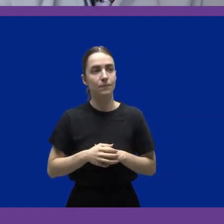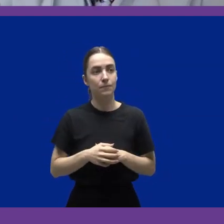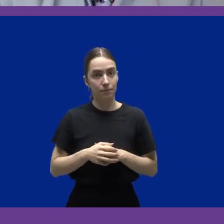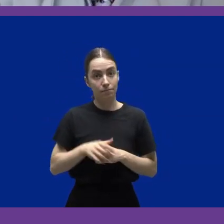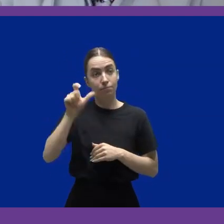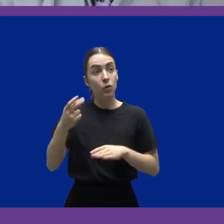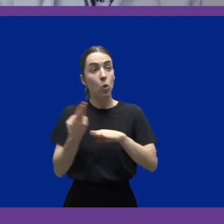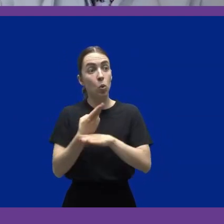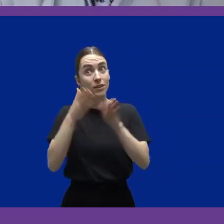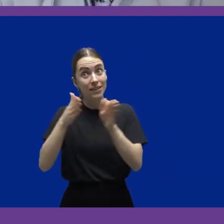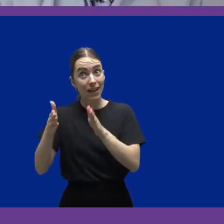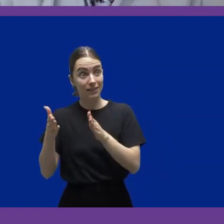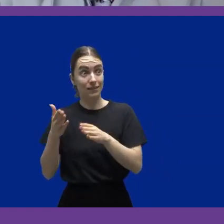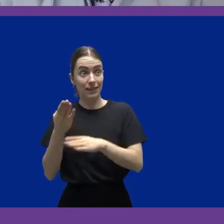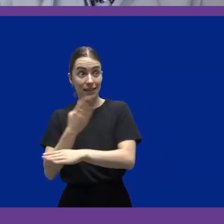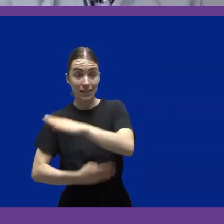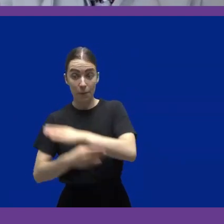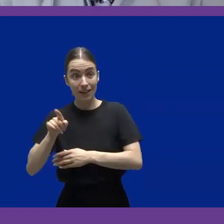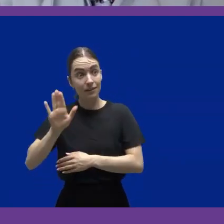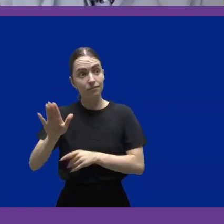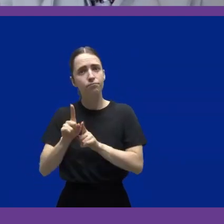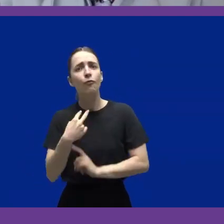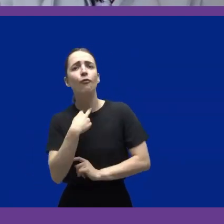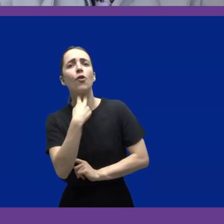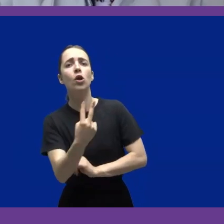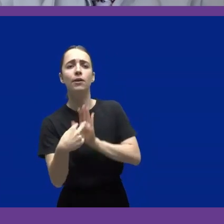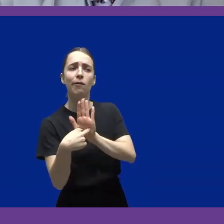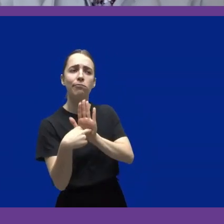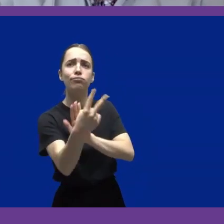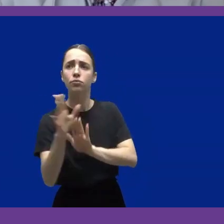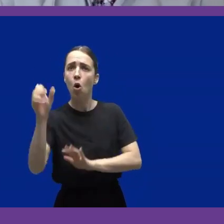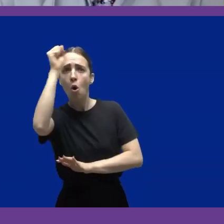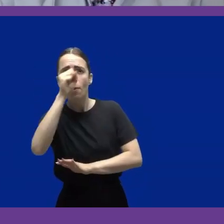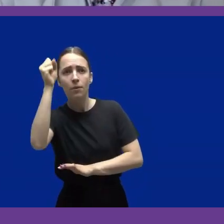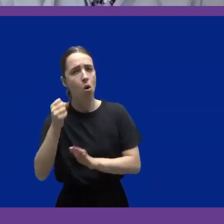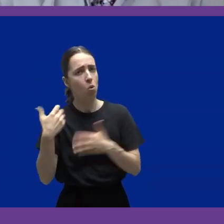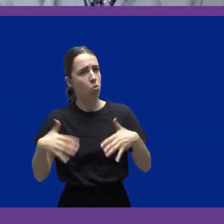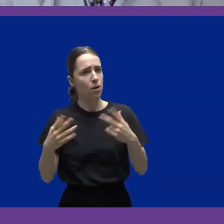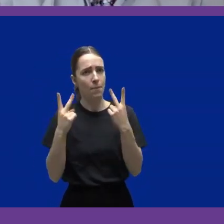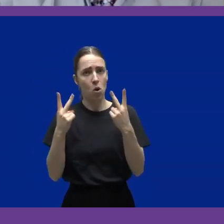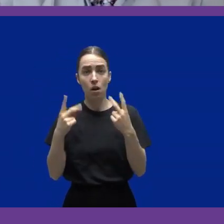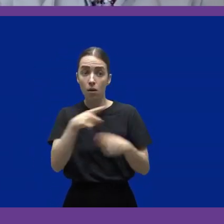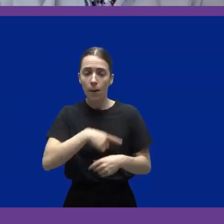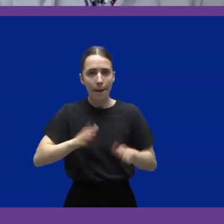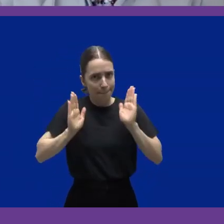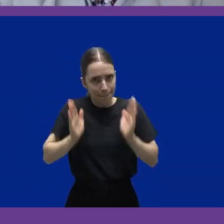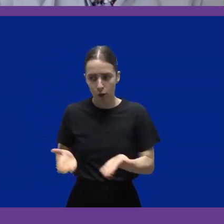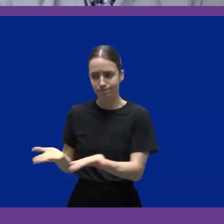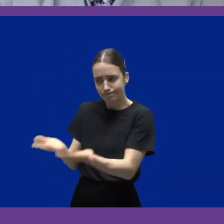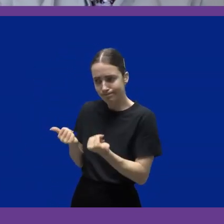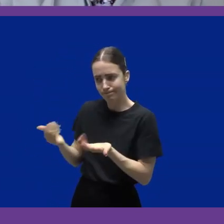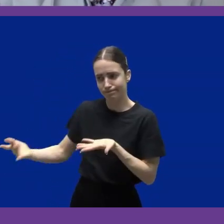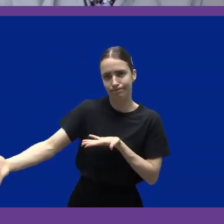The Act is applicable as of next week, as we were mentioning. However, we know that the standards are not going to be